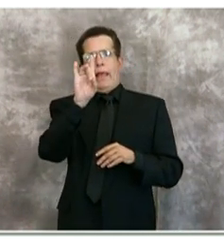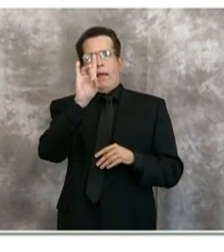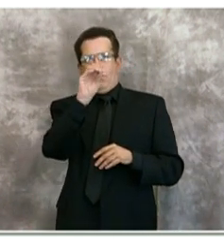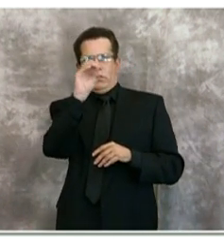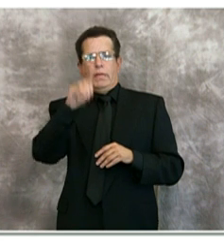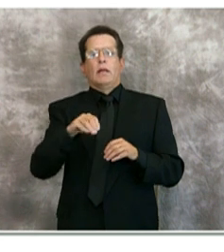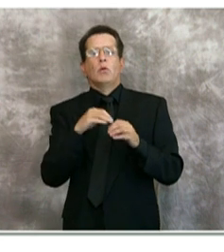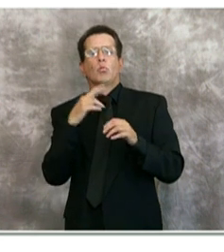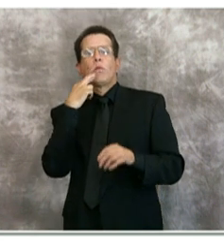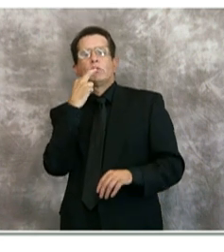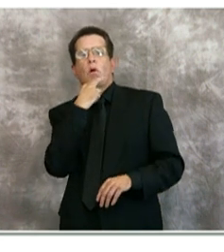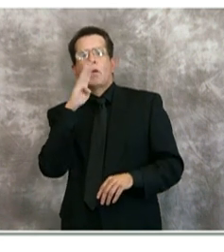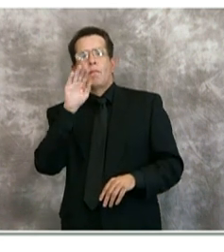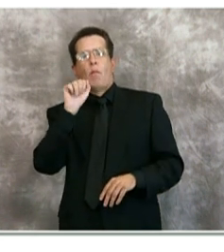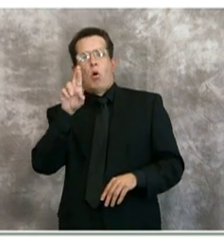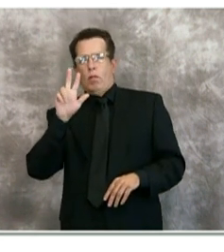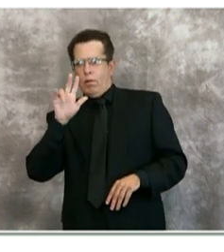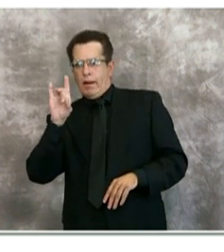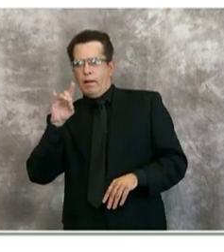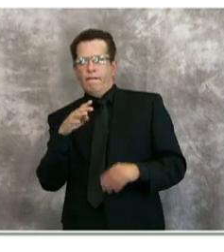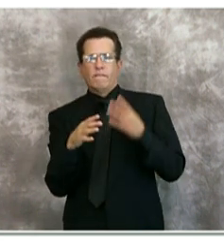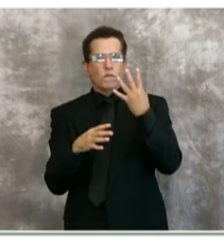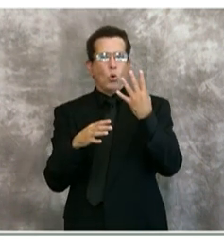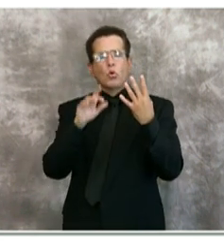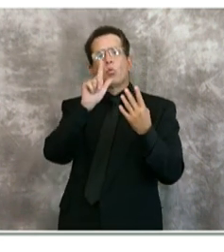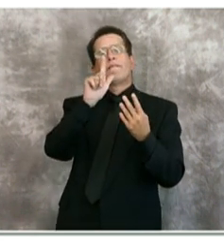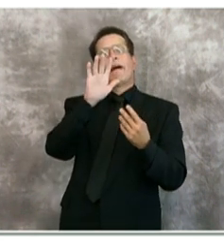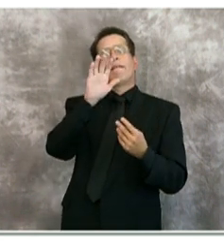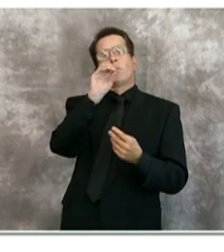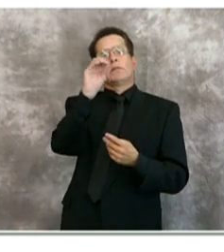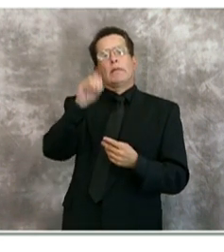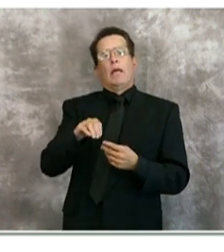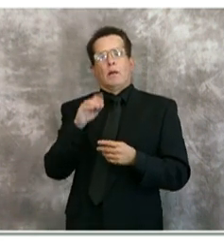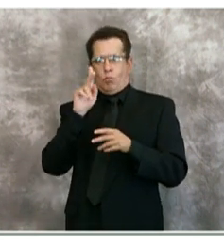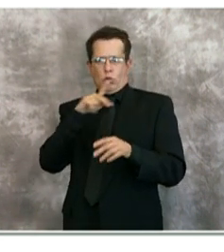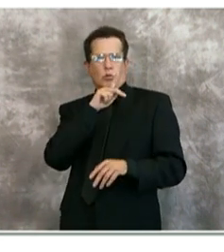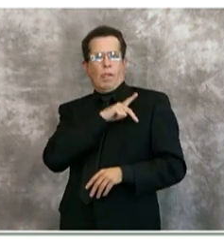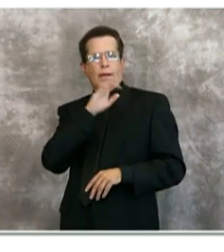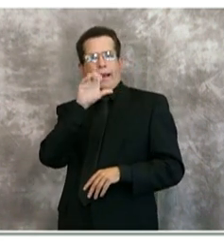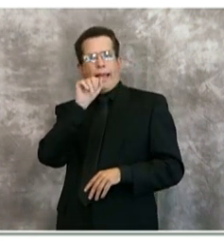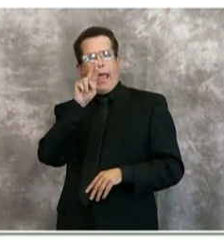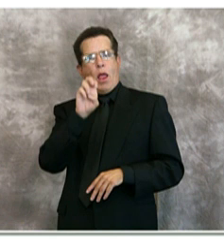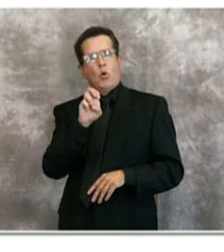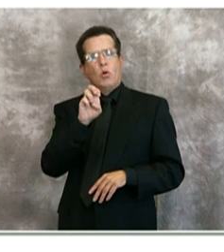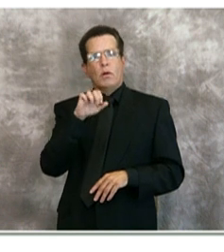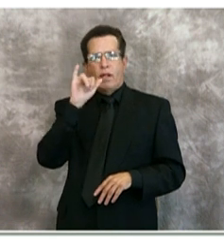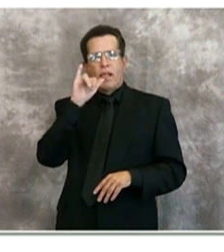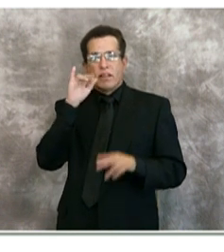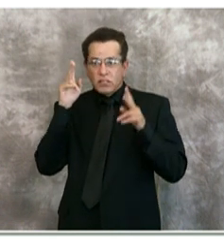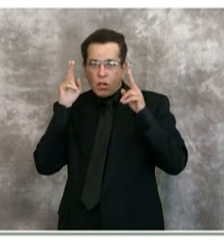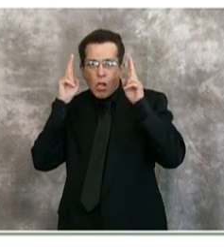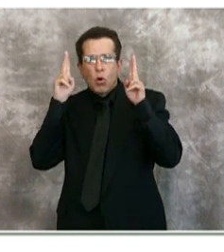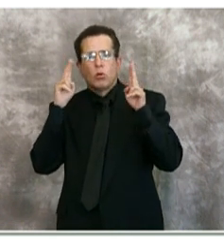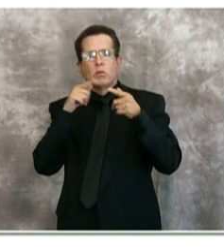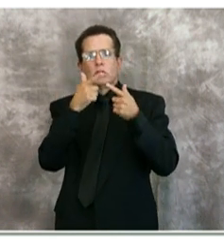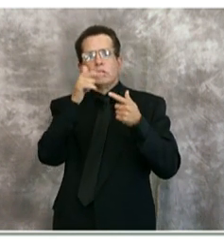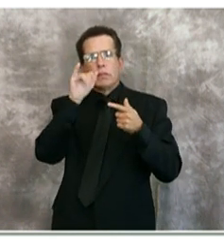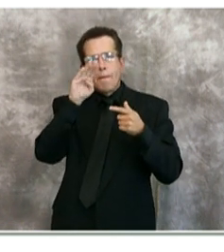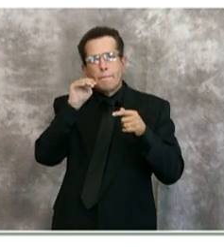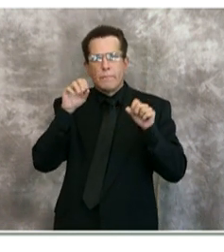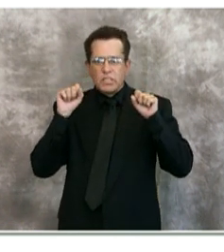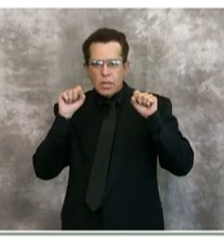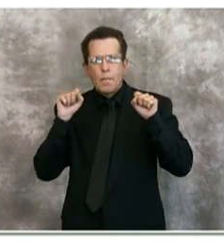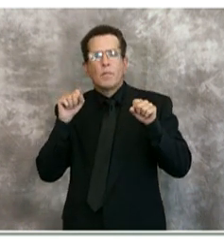are in restaurants and bars, 4 or 25% are in personal care settings like salons or gyms or